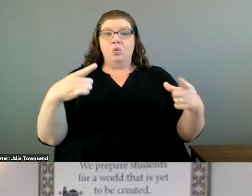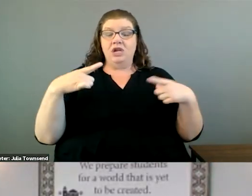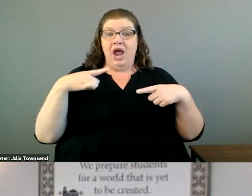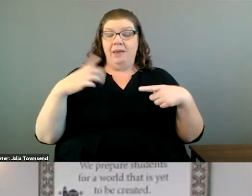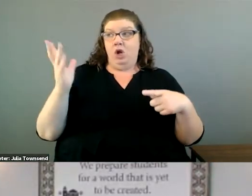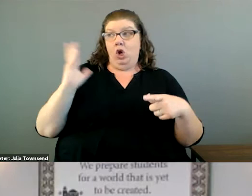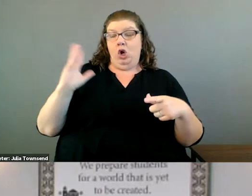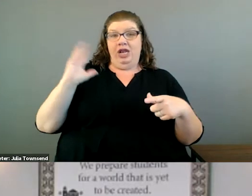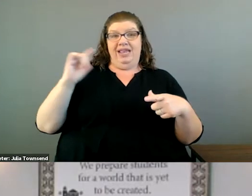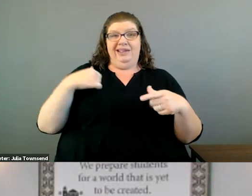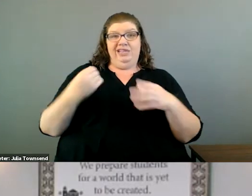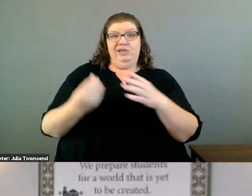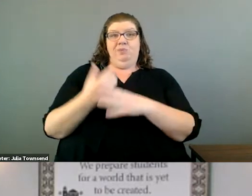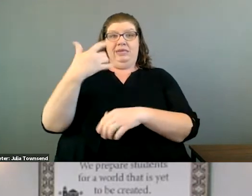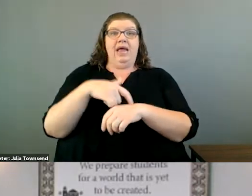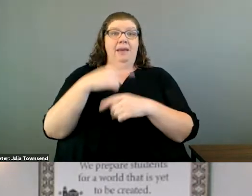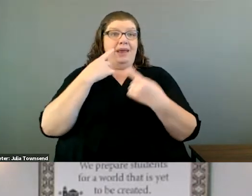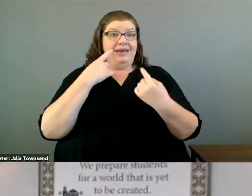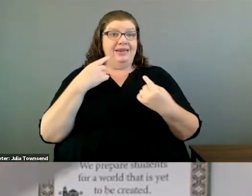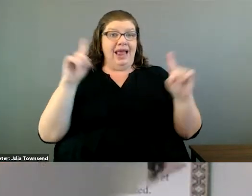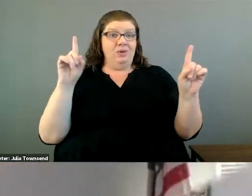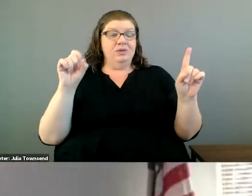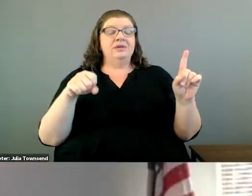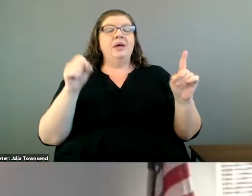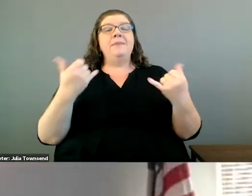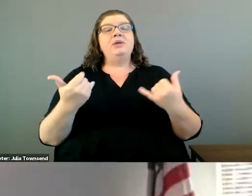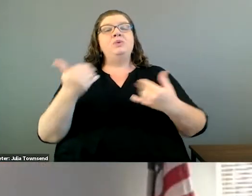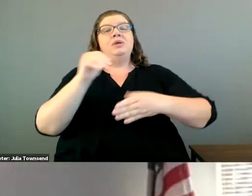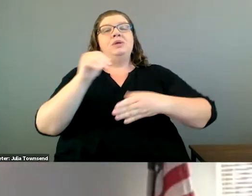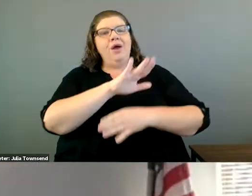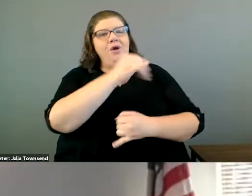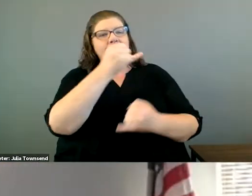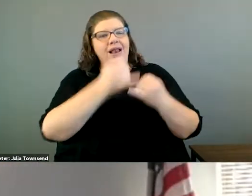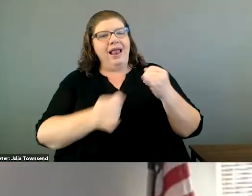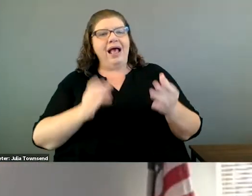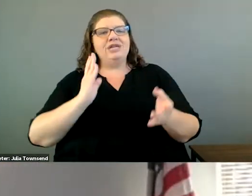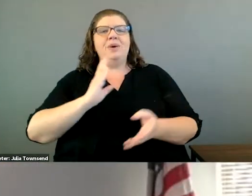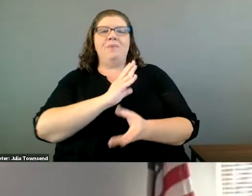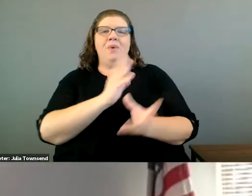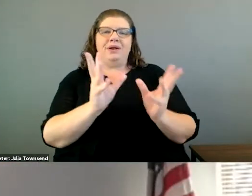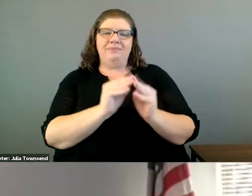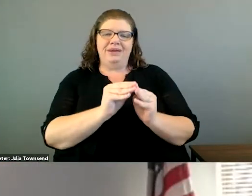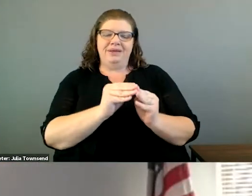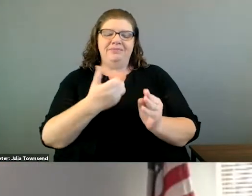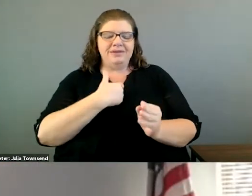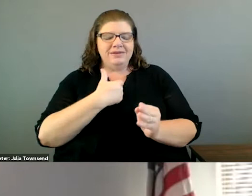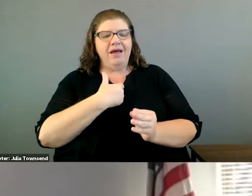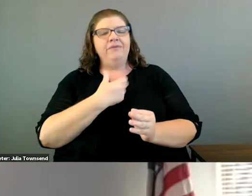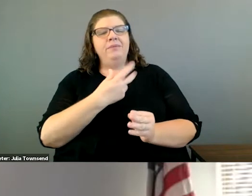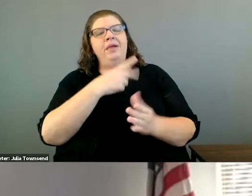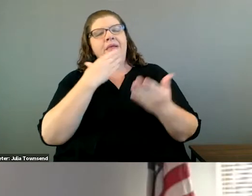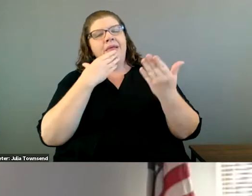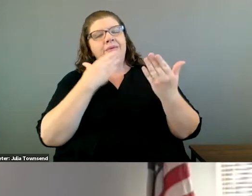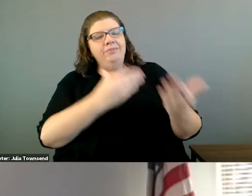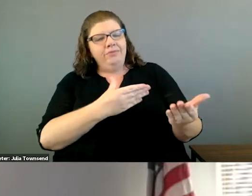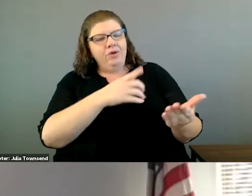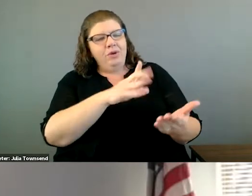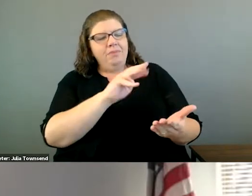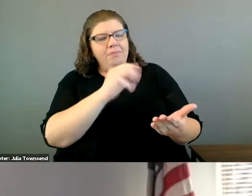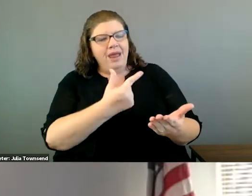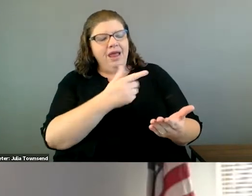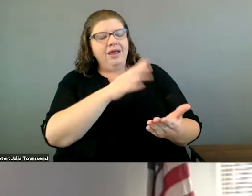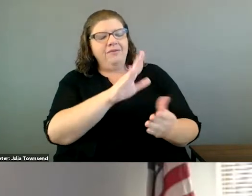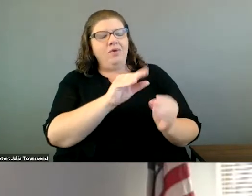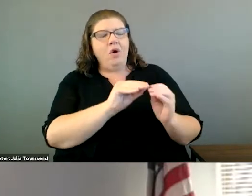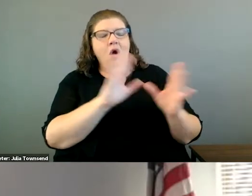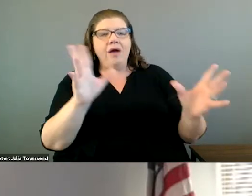earlier in the springtime, but tonight is her last board meeting. So I'm personally grateful to you, Meg, for your obvious